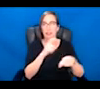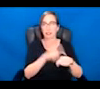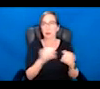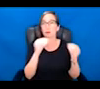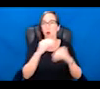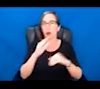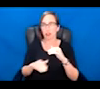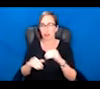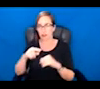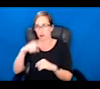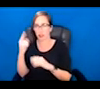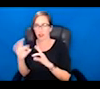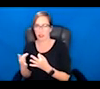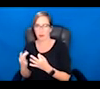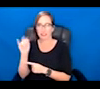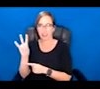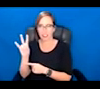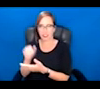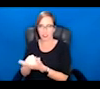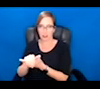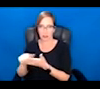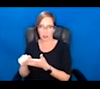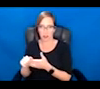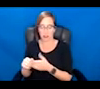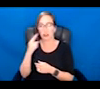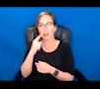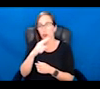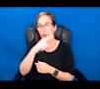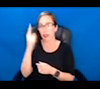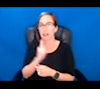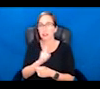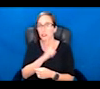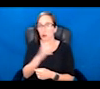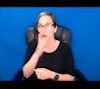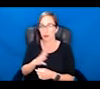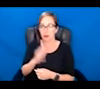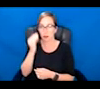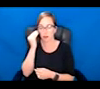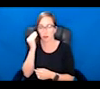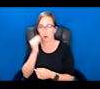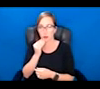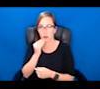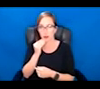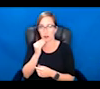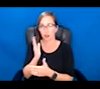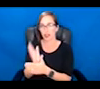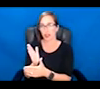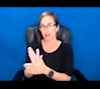is $17,000. And for Black single women-headed households, the average family net worth